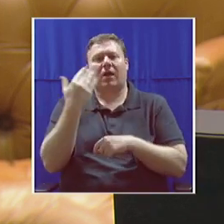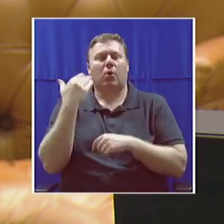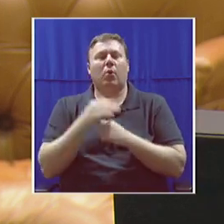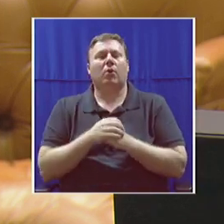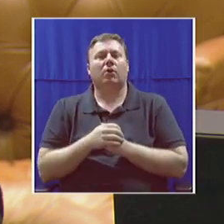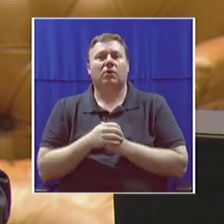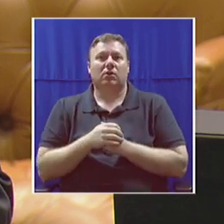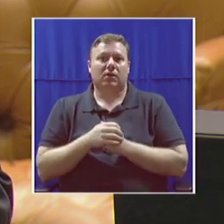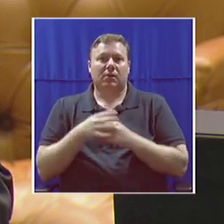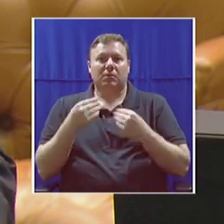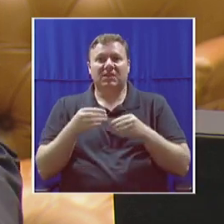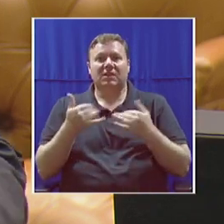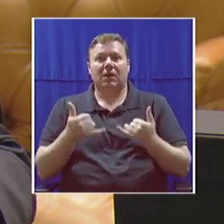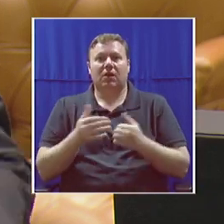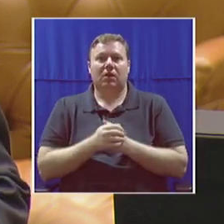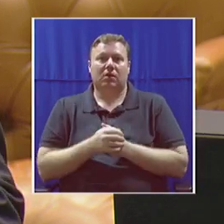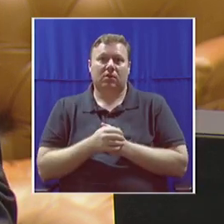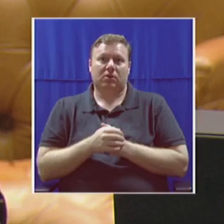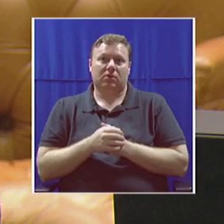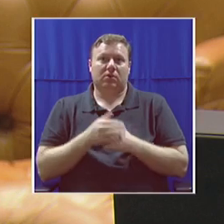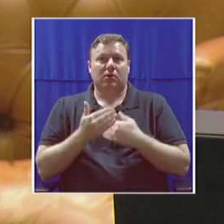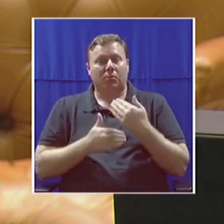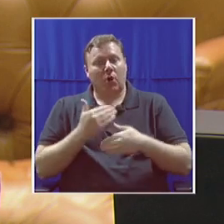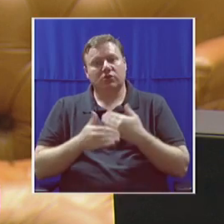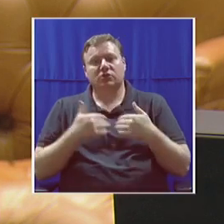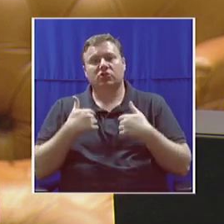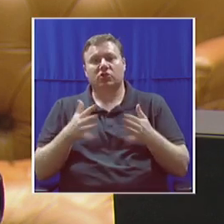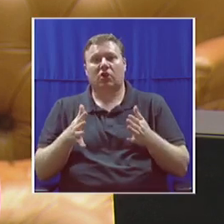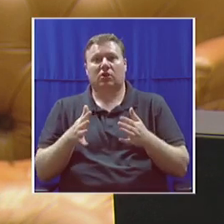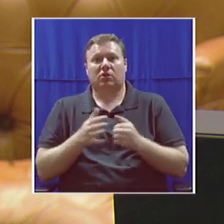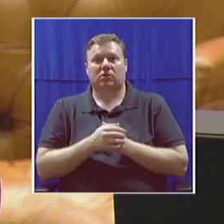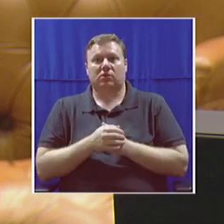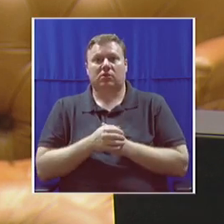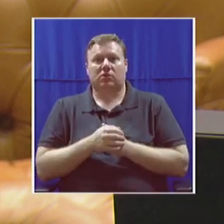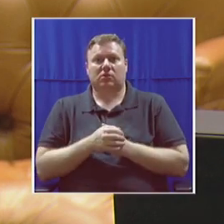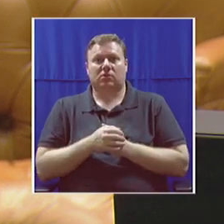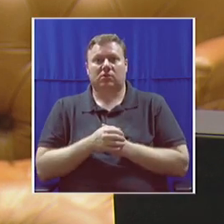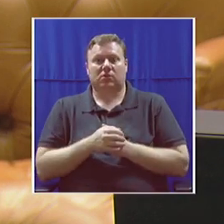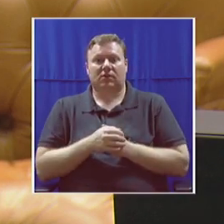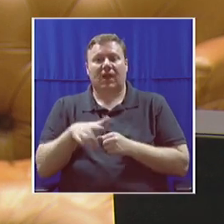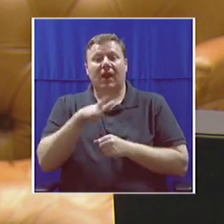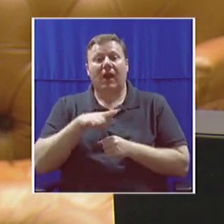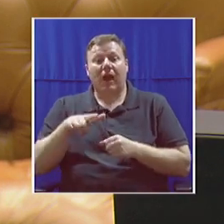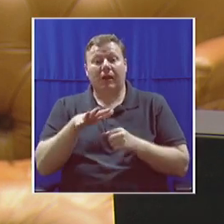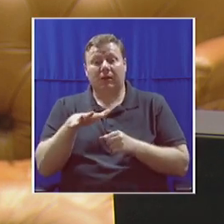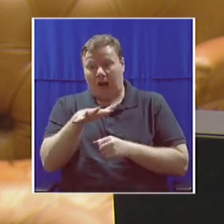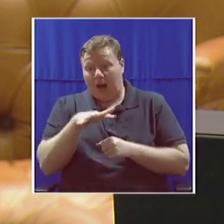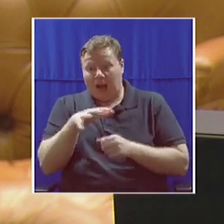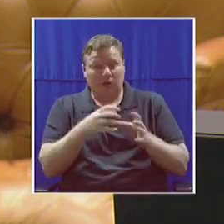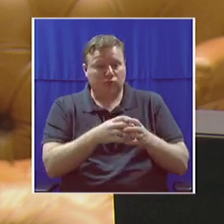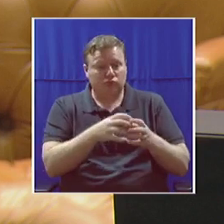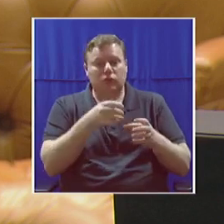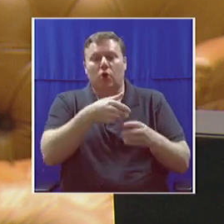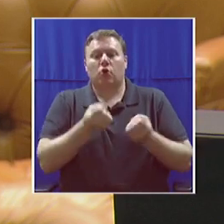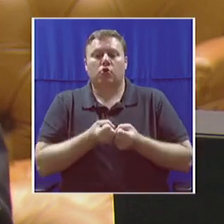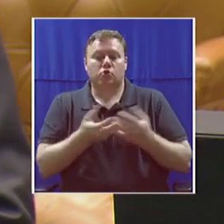with is exactly and the process has started in fact the release of particular Parcels of land and what the deputy